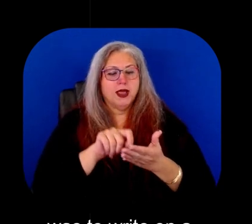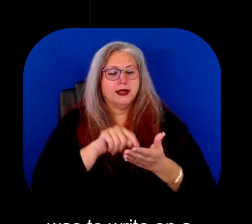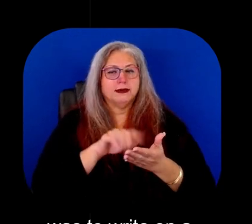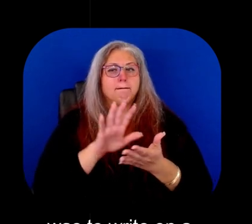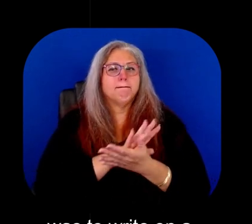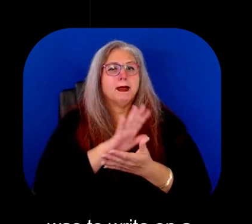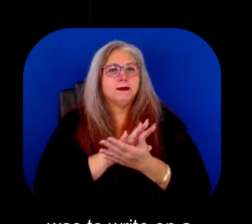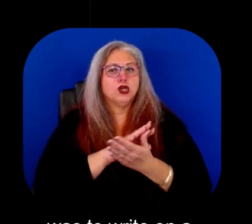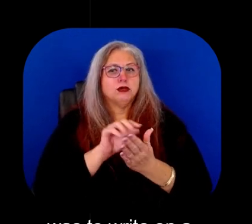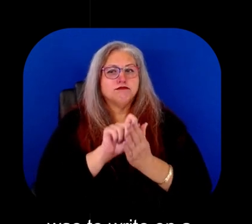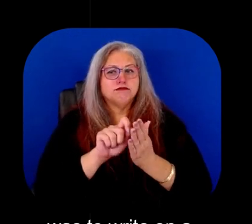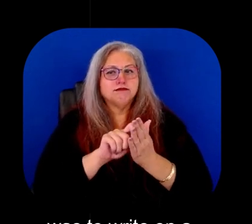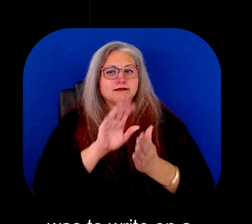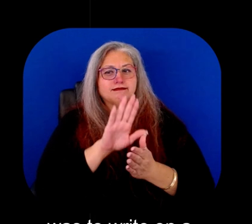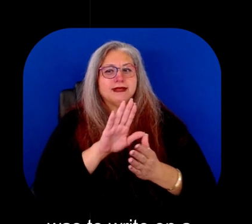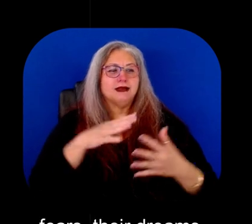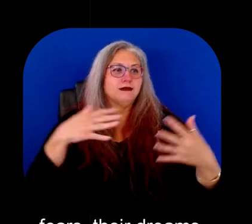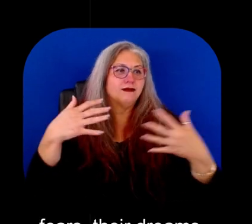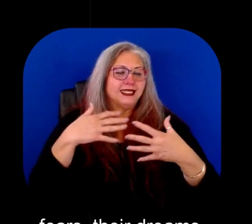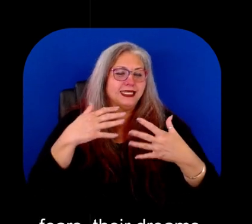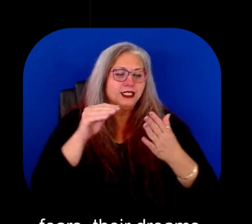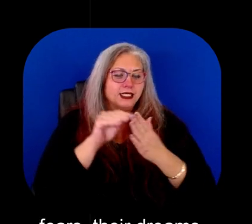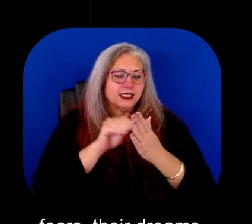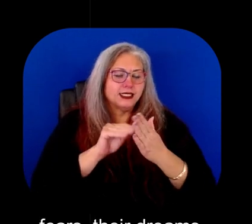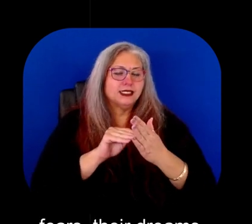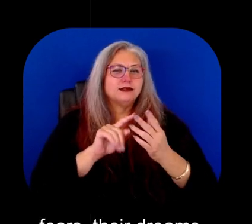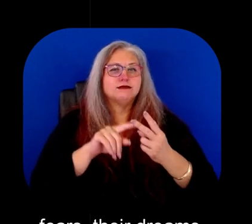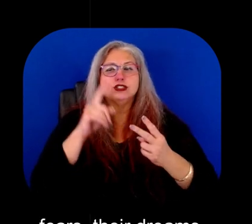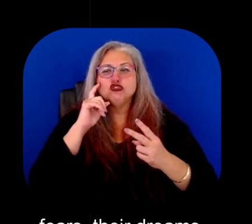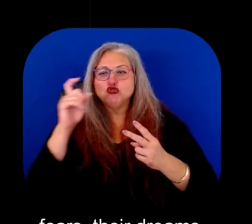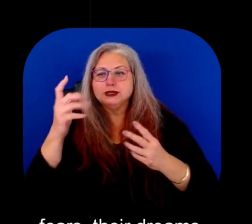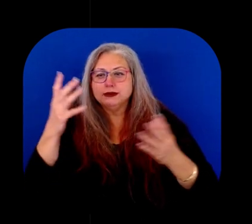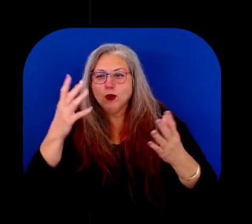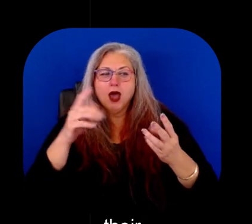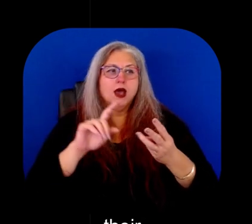on a piece of paper their fears, their dreams,